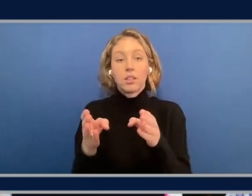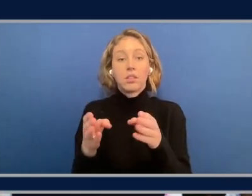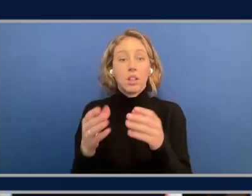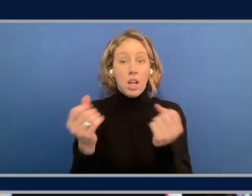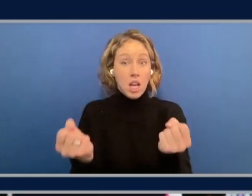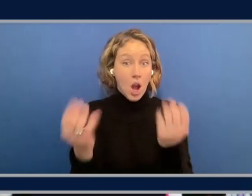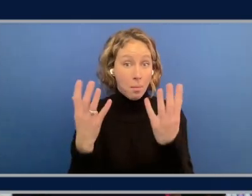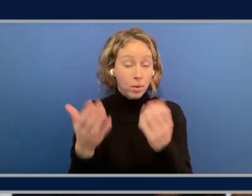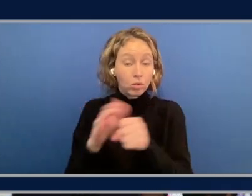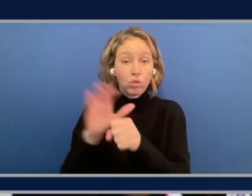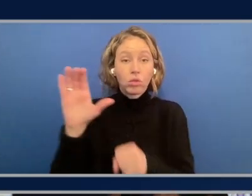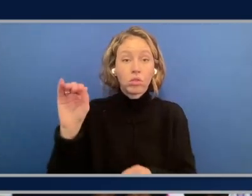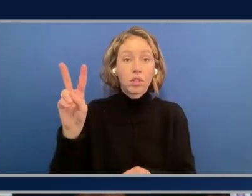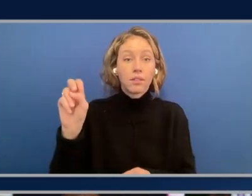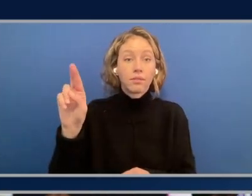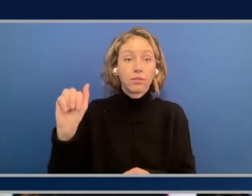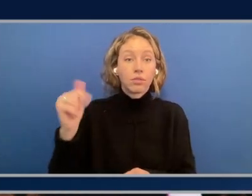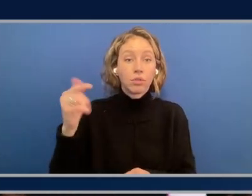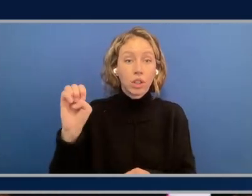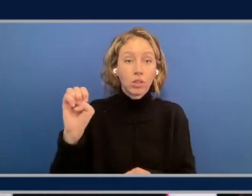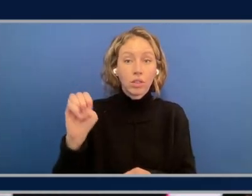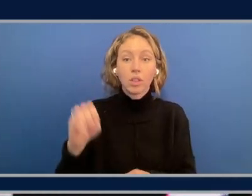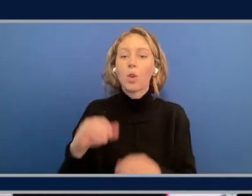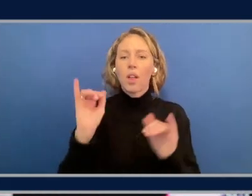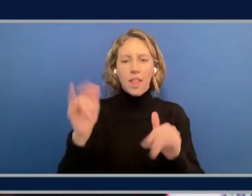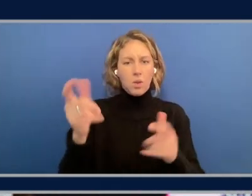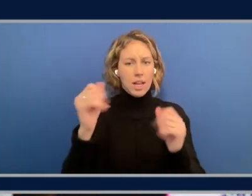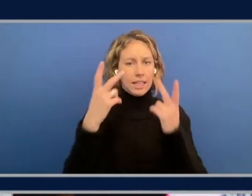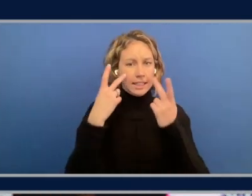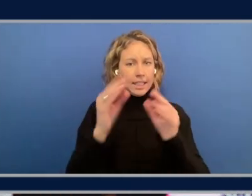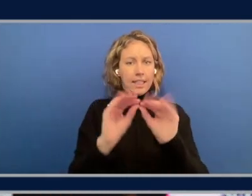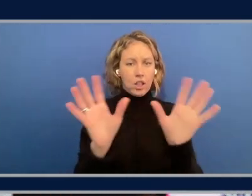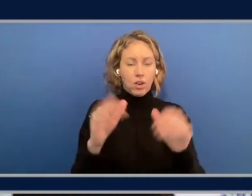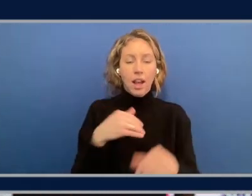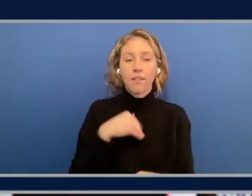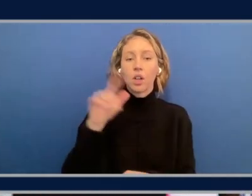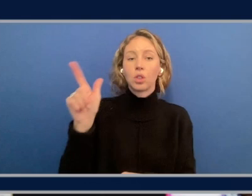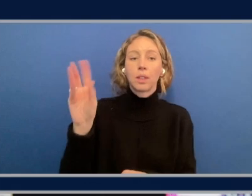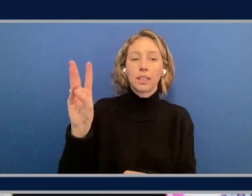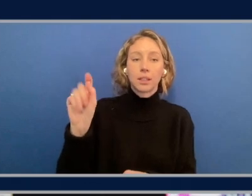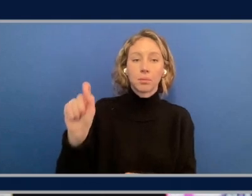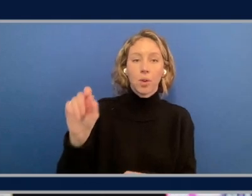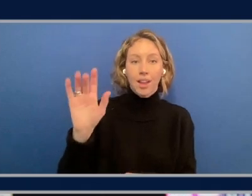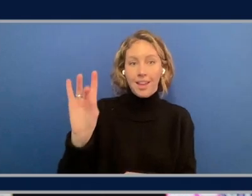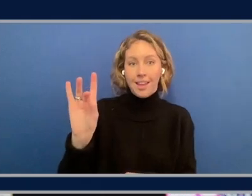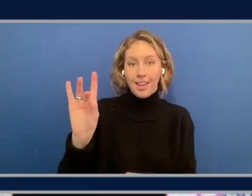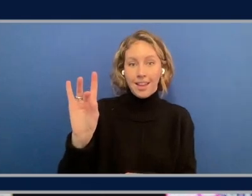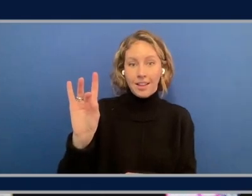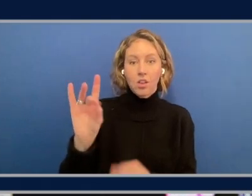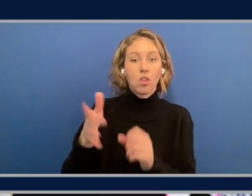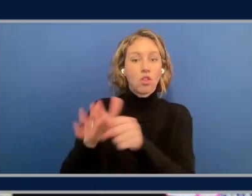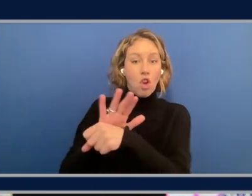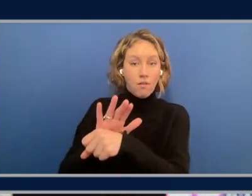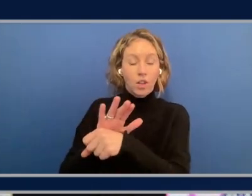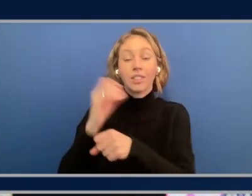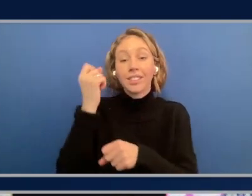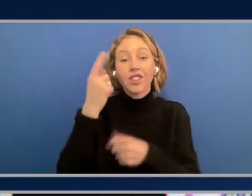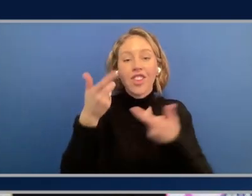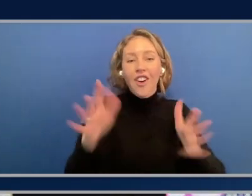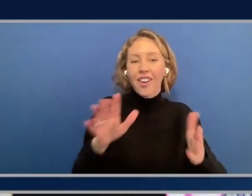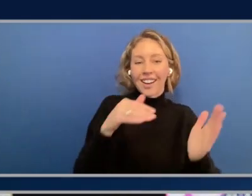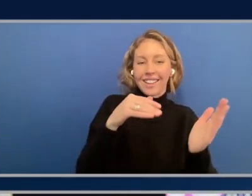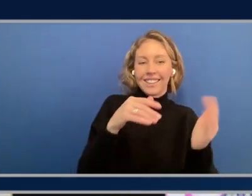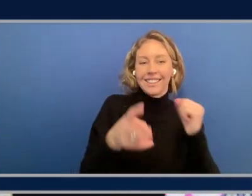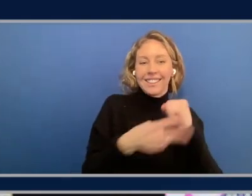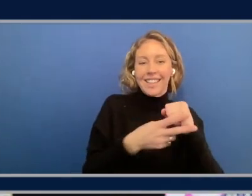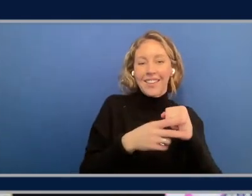covered. So, Got it. I mean, here you can clearly see, right? We only have a 26.8% coverage, but you have already saved 20K, more than